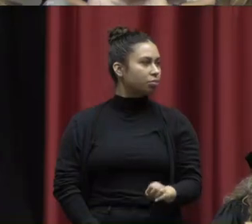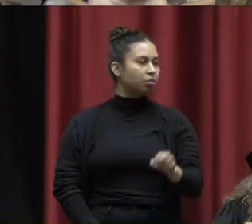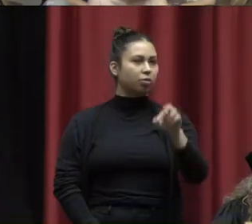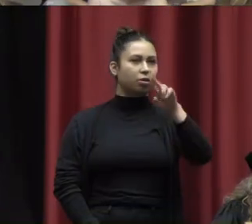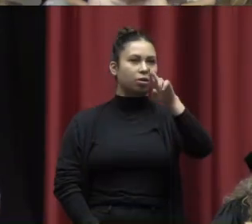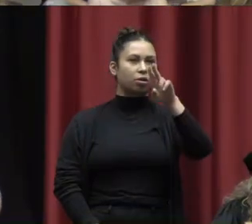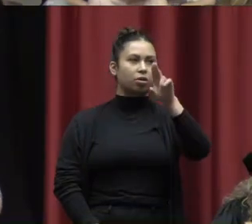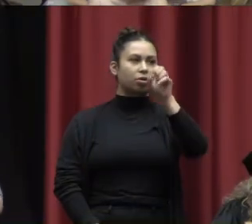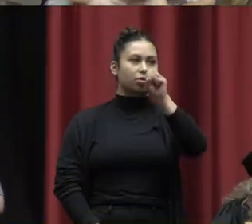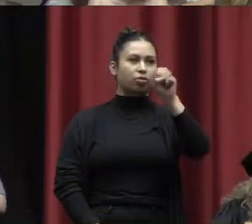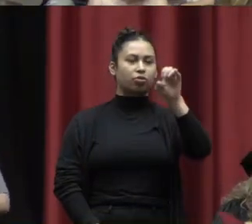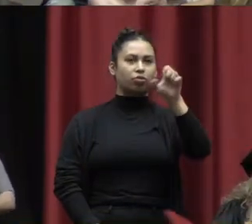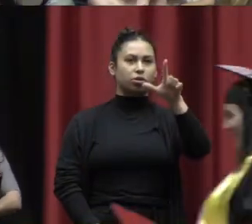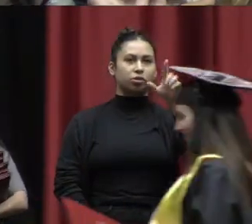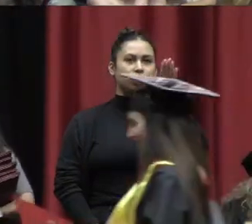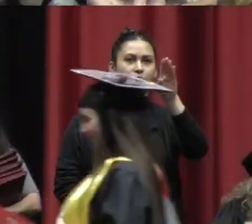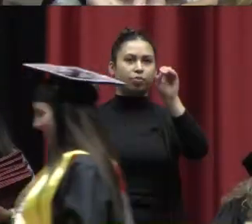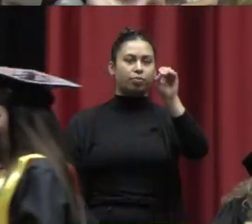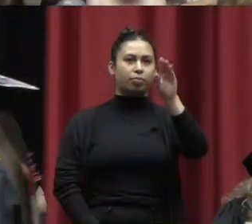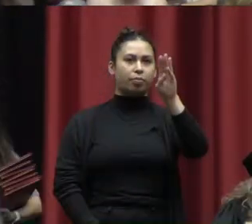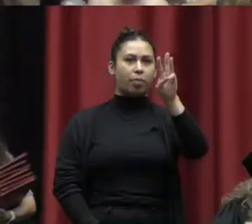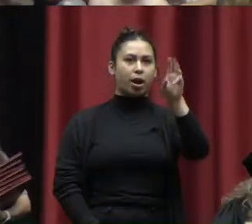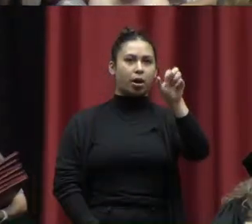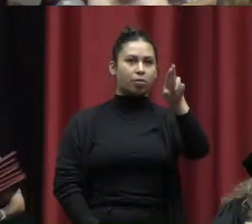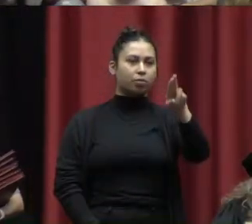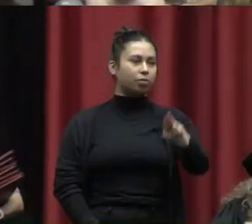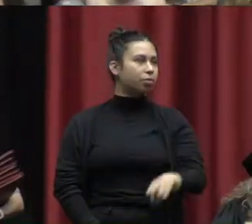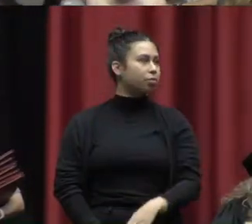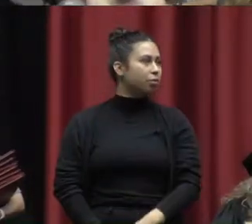Russell Bauer.